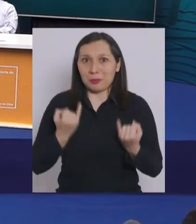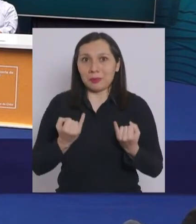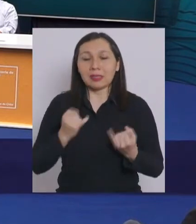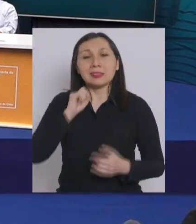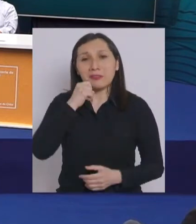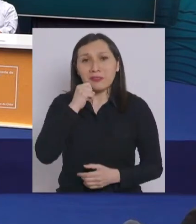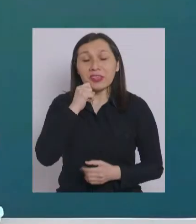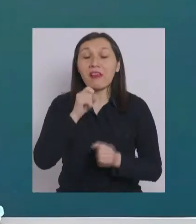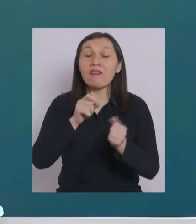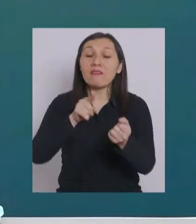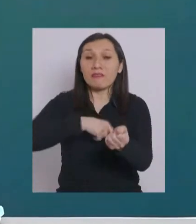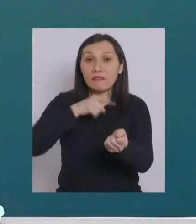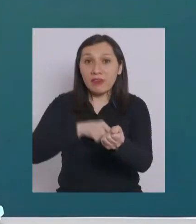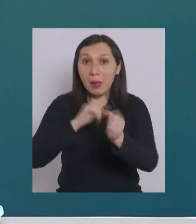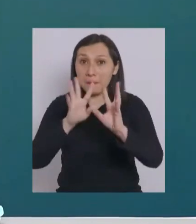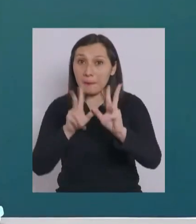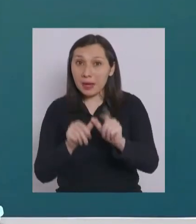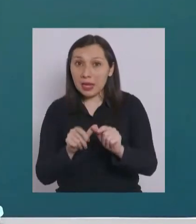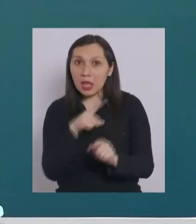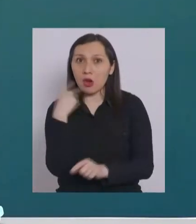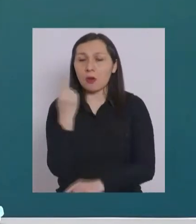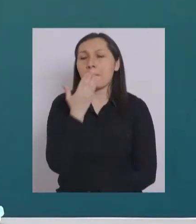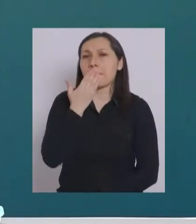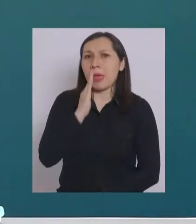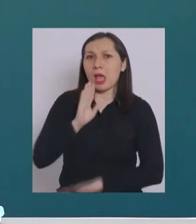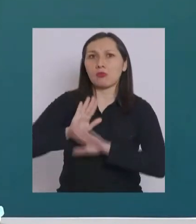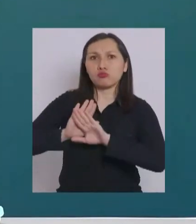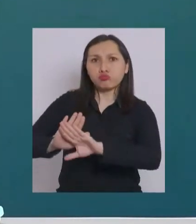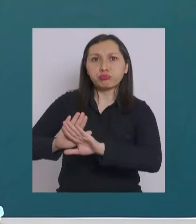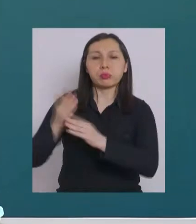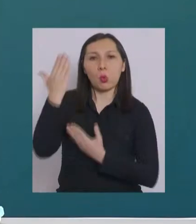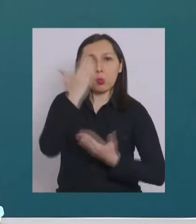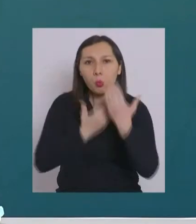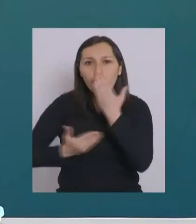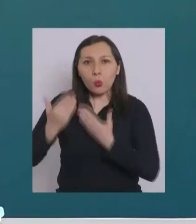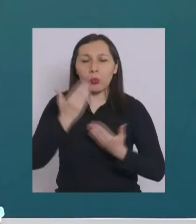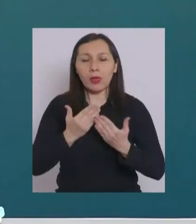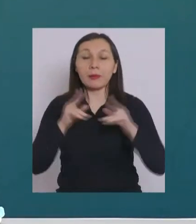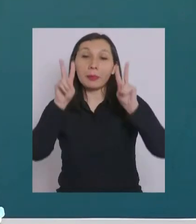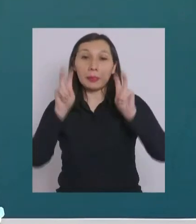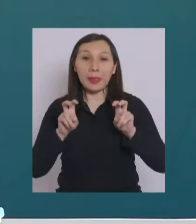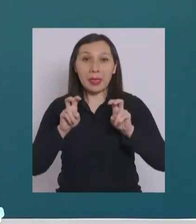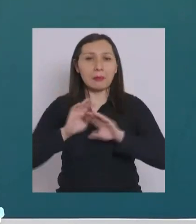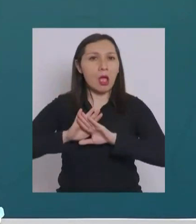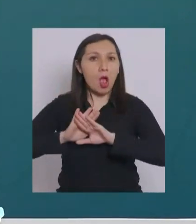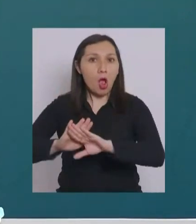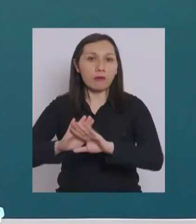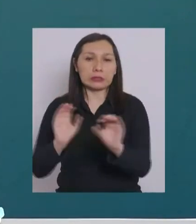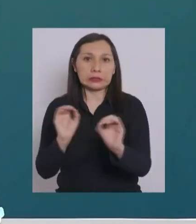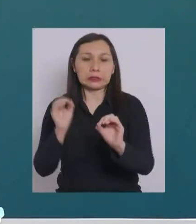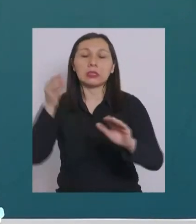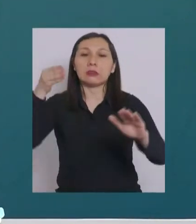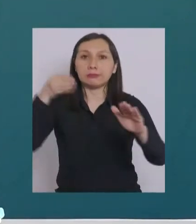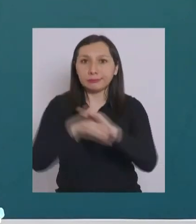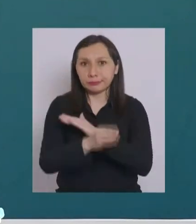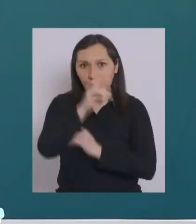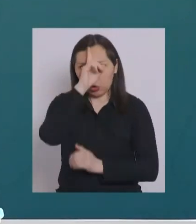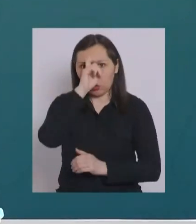news, because it means that the Chilean families will be better protected. In terms of